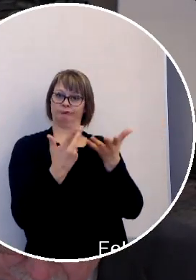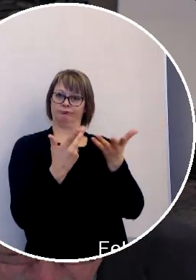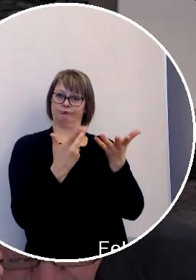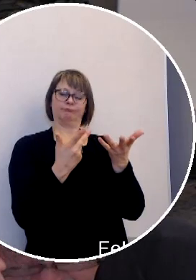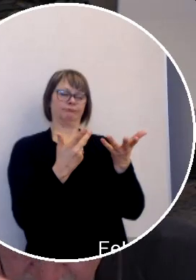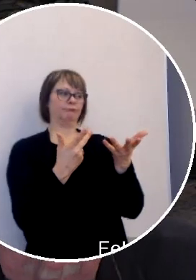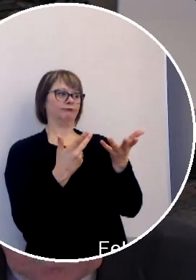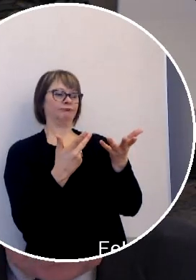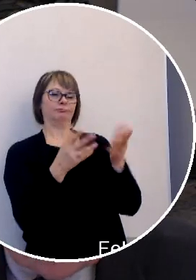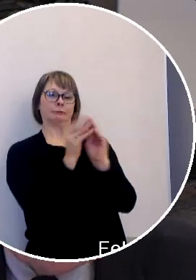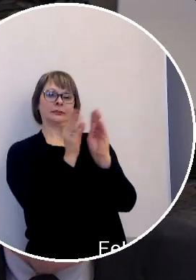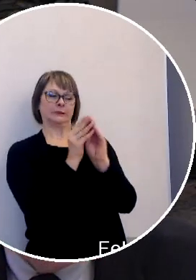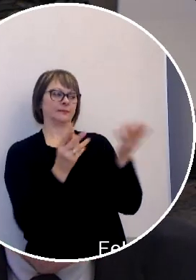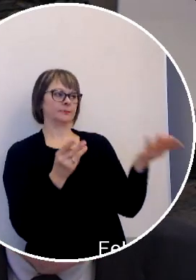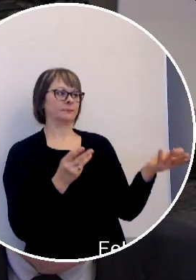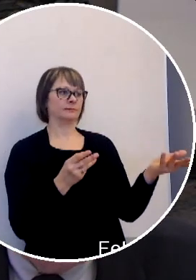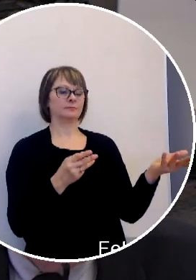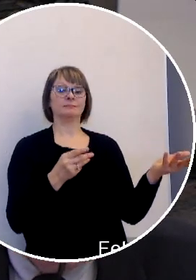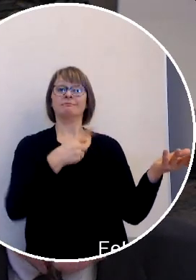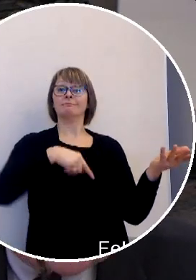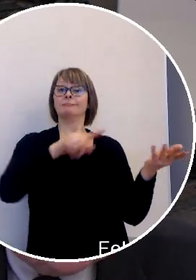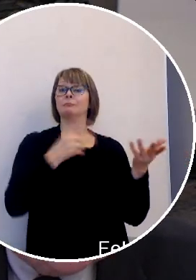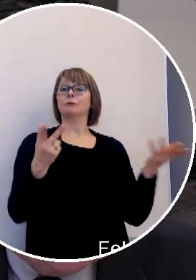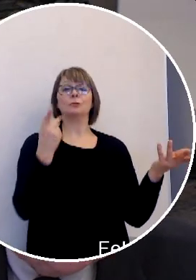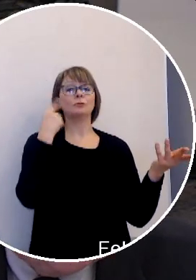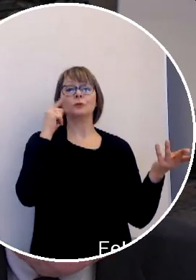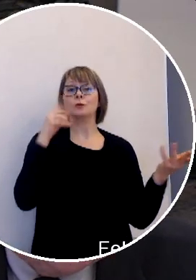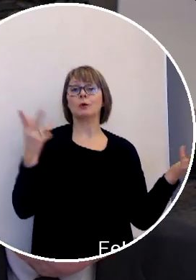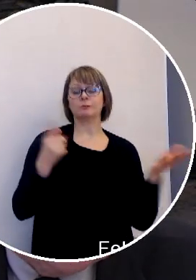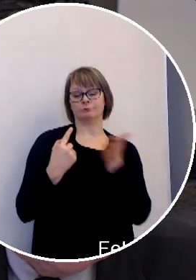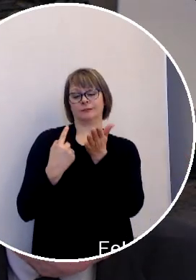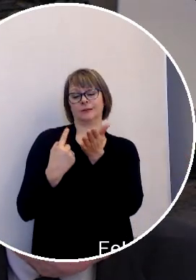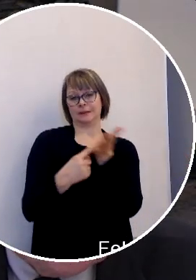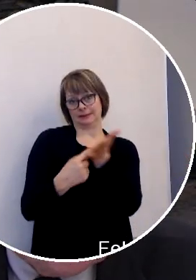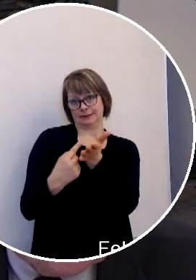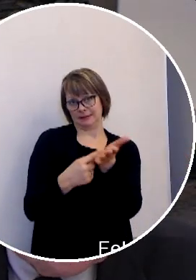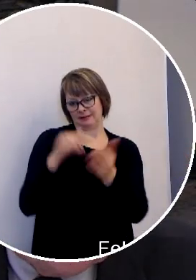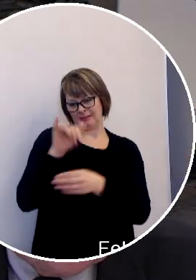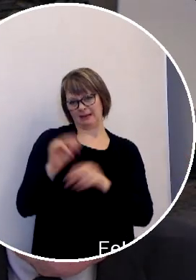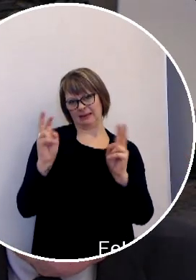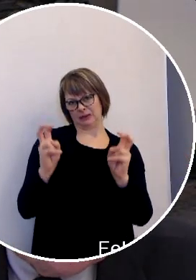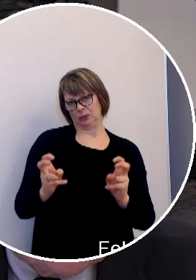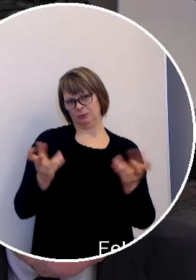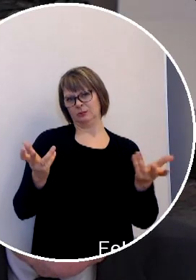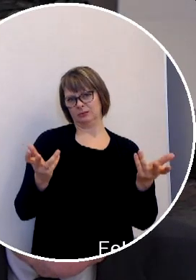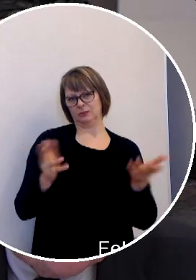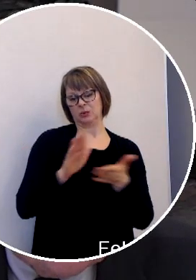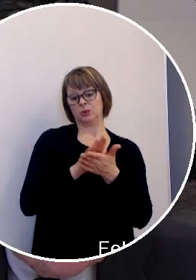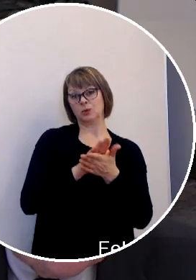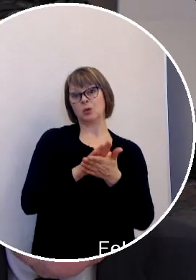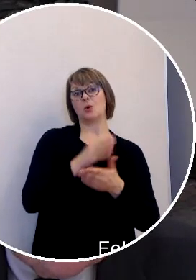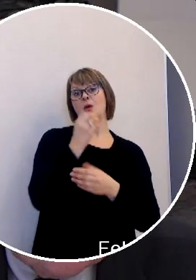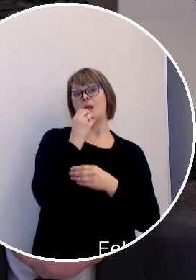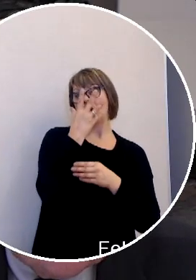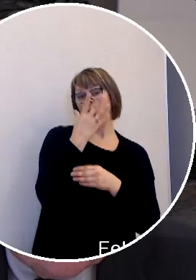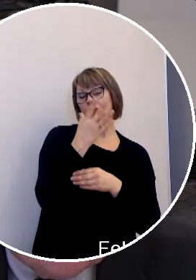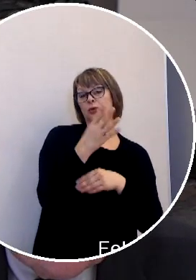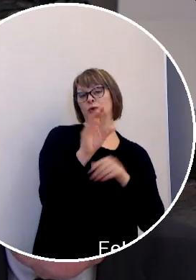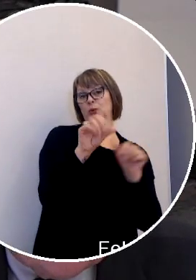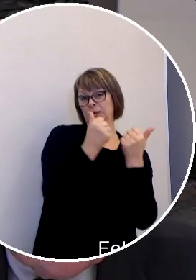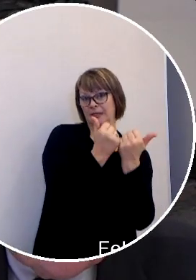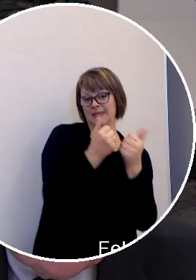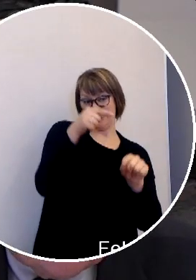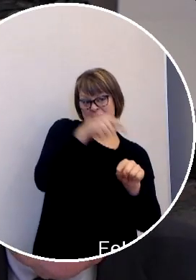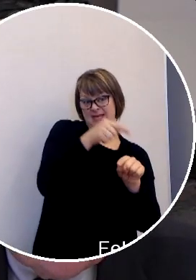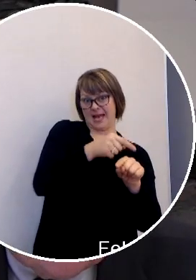again, basically here to discuss the fact that the School Lunch